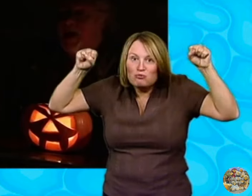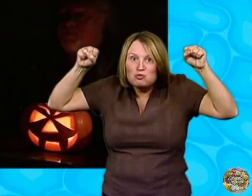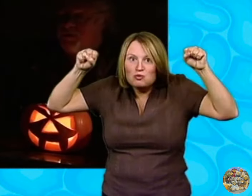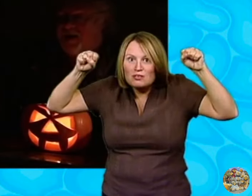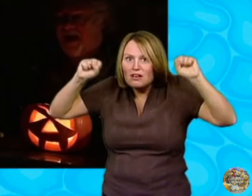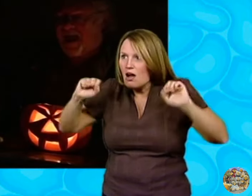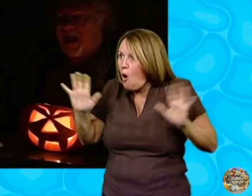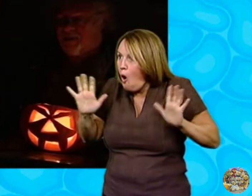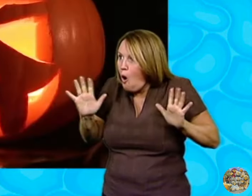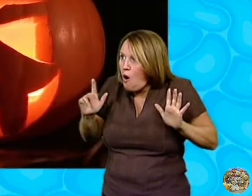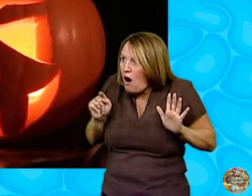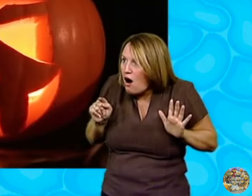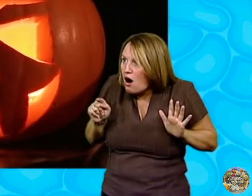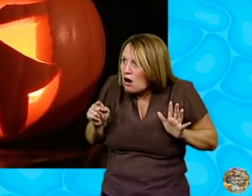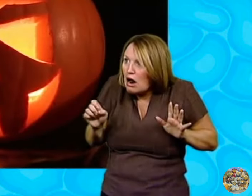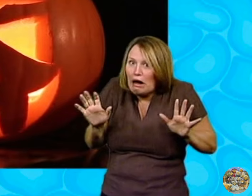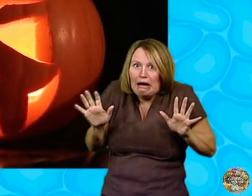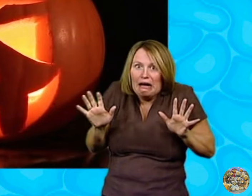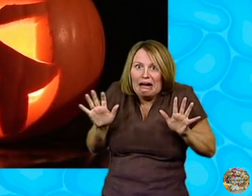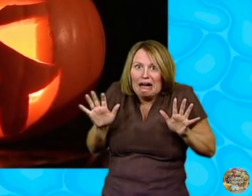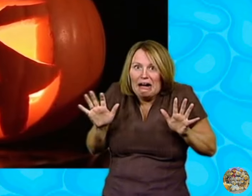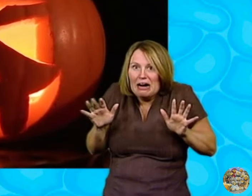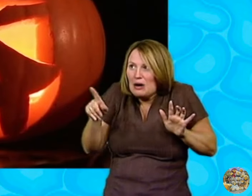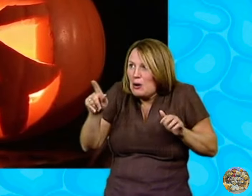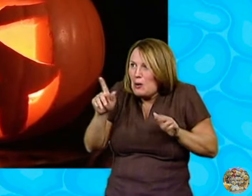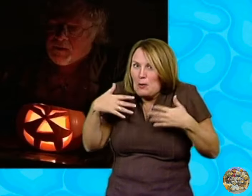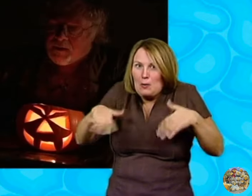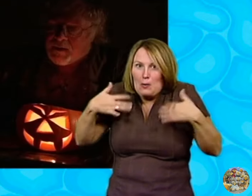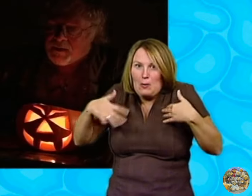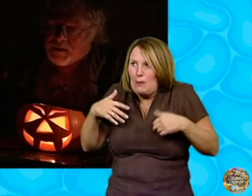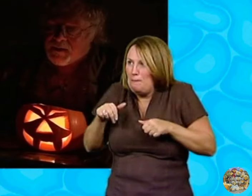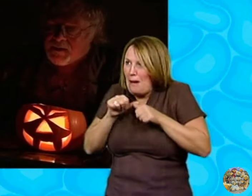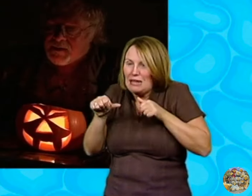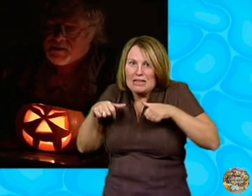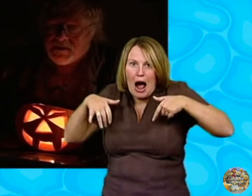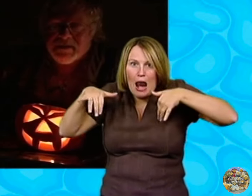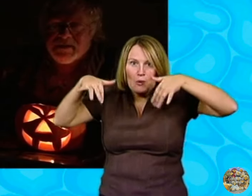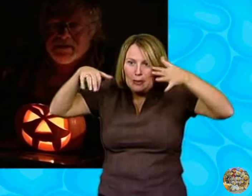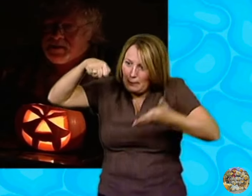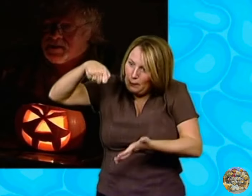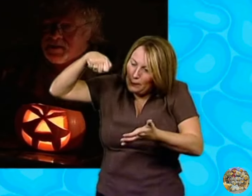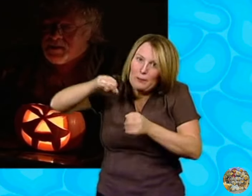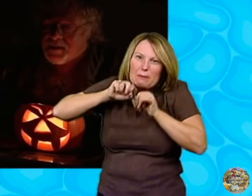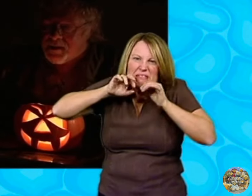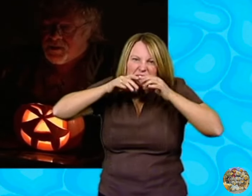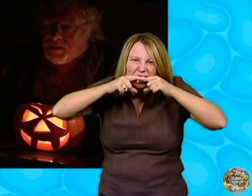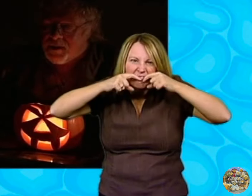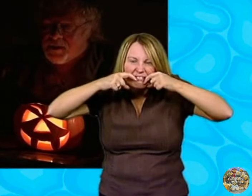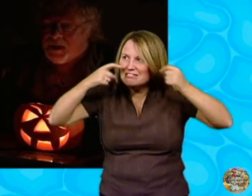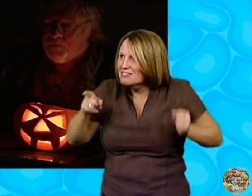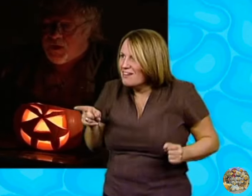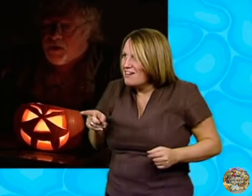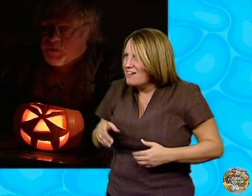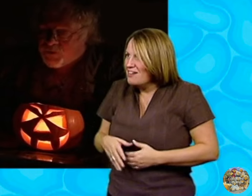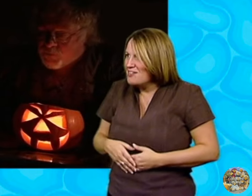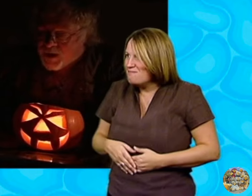Lights out. Look at it. It is the best Halloween lantern pumpkin ever! Good.